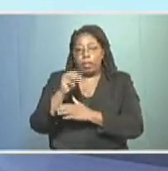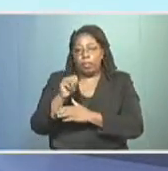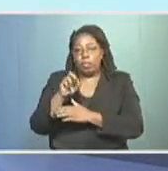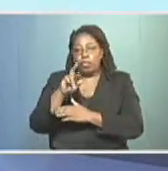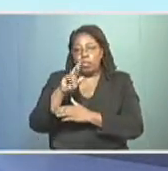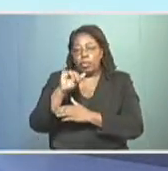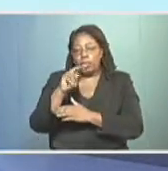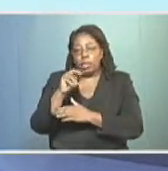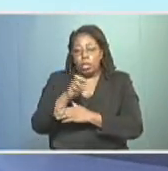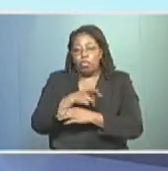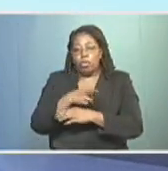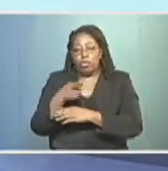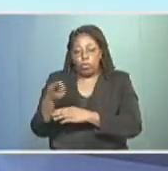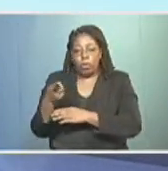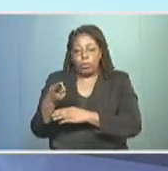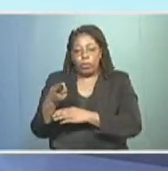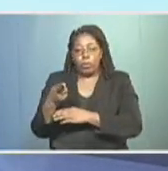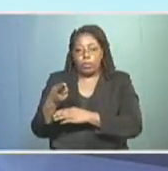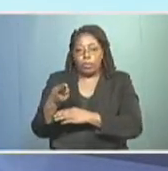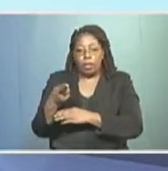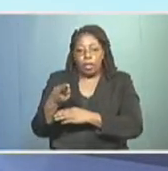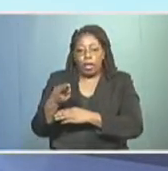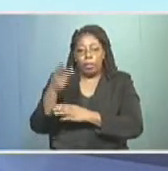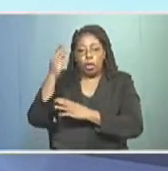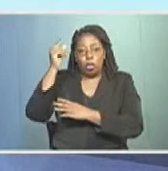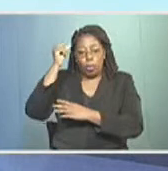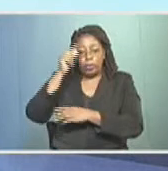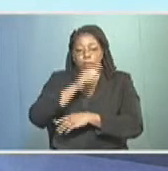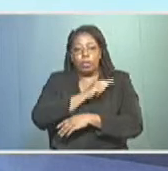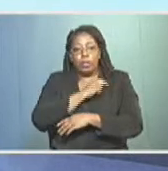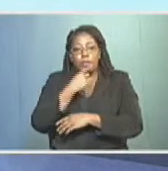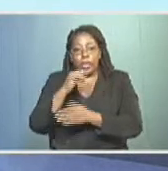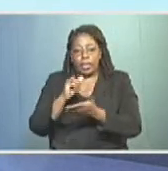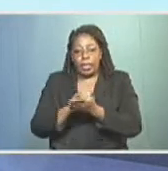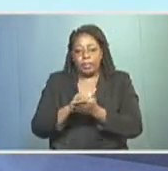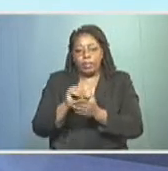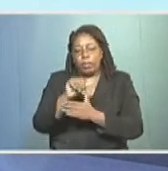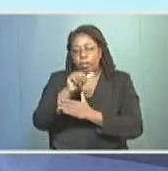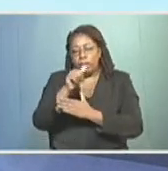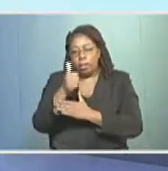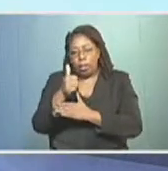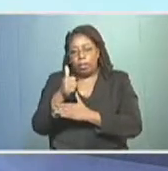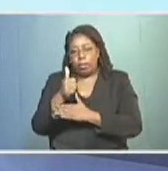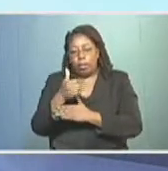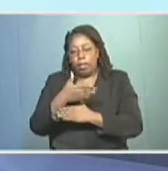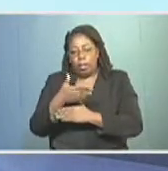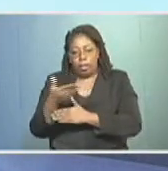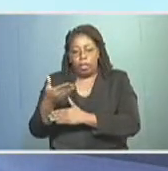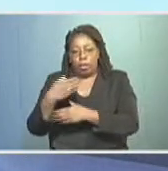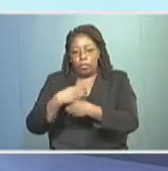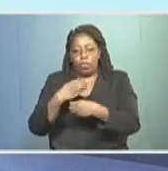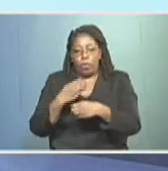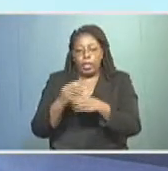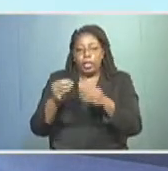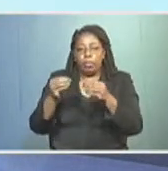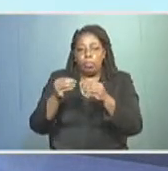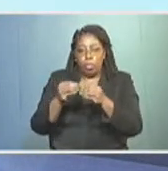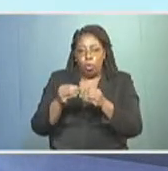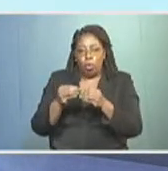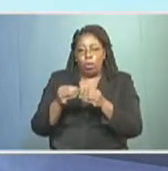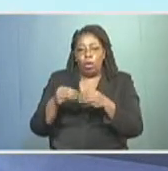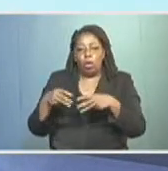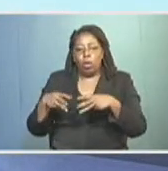Island Affairs, the Honorable Clay Sweeting, says it's just another step in the right direction of creating more avenues